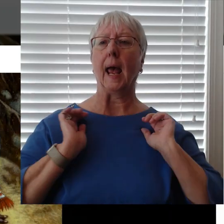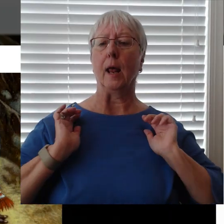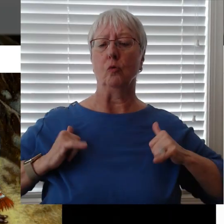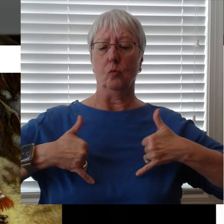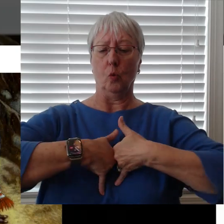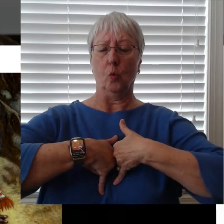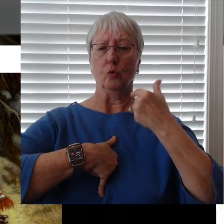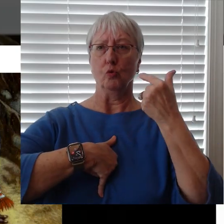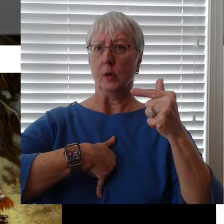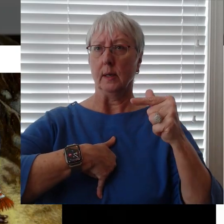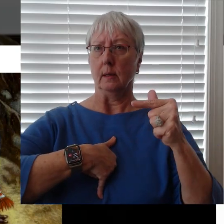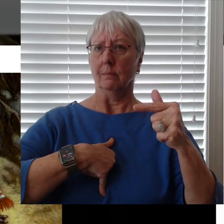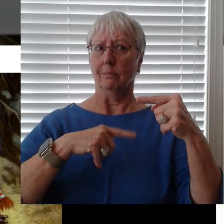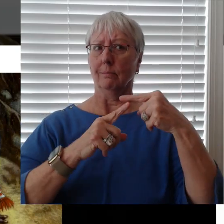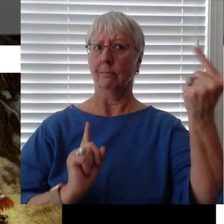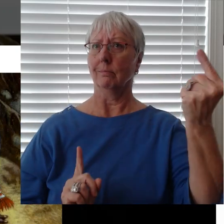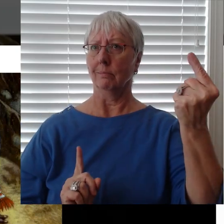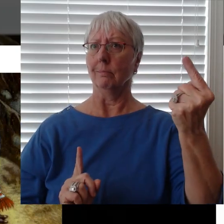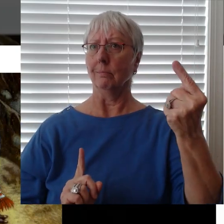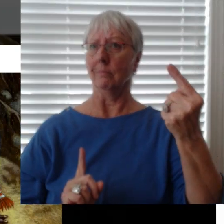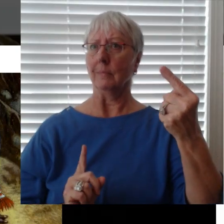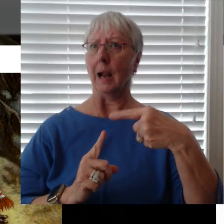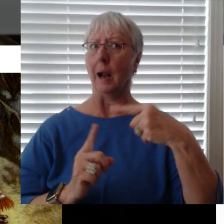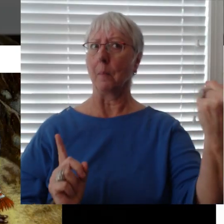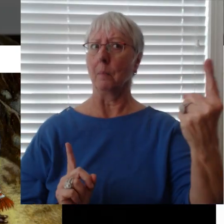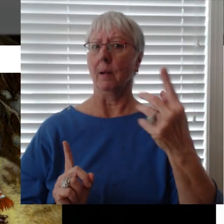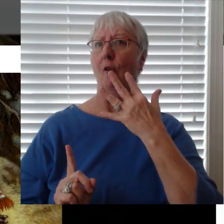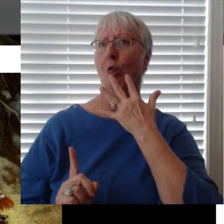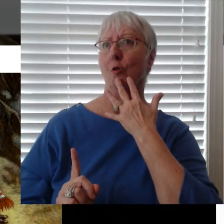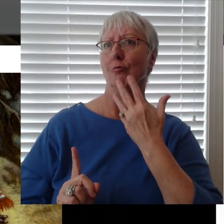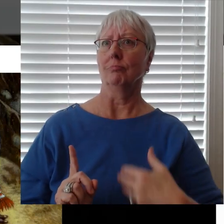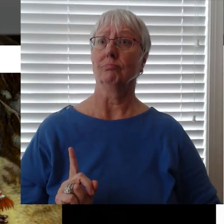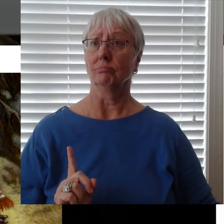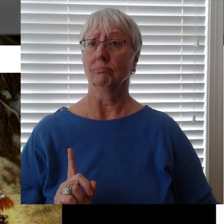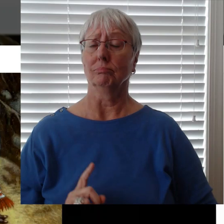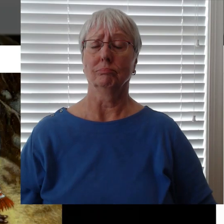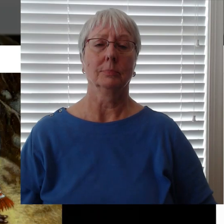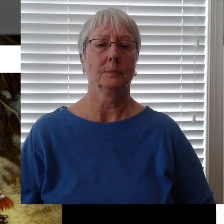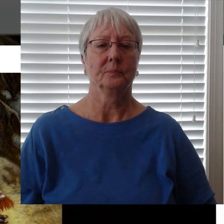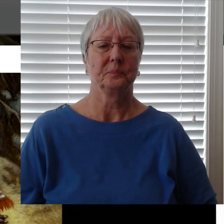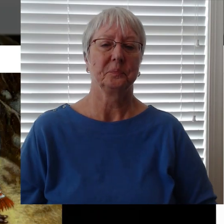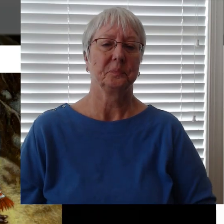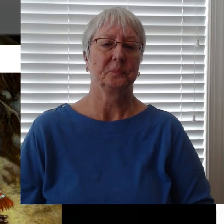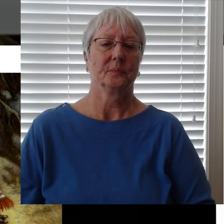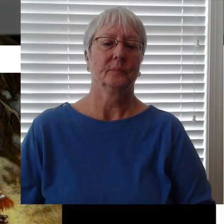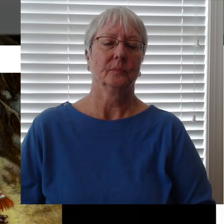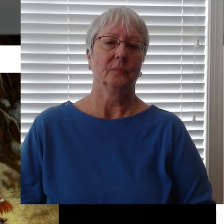that in this context seems more vibrant than anything else.